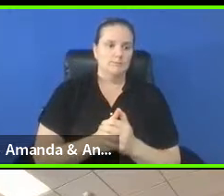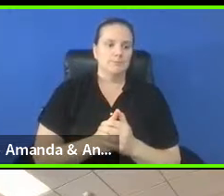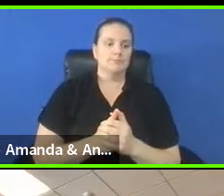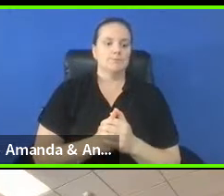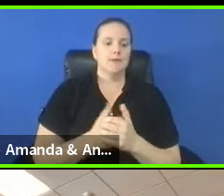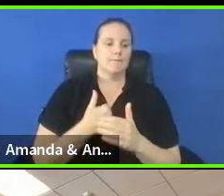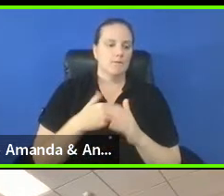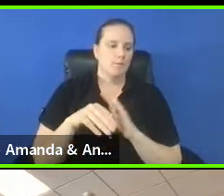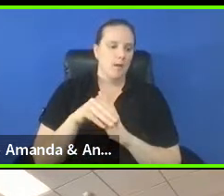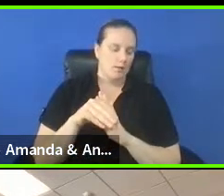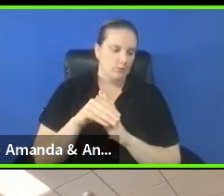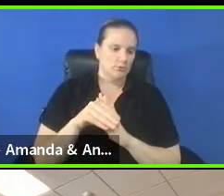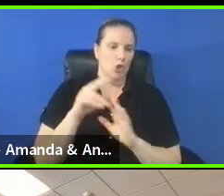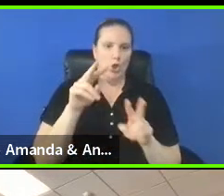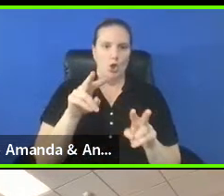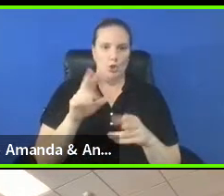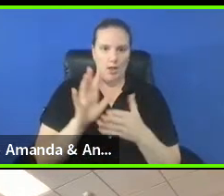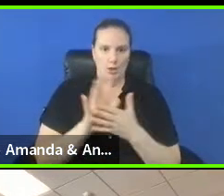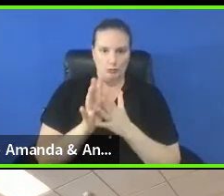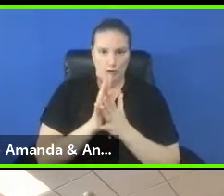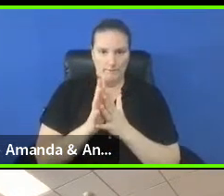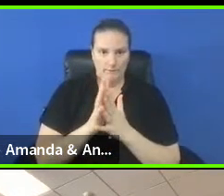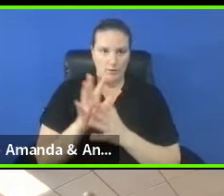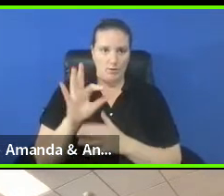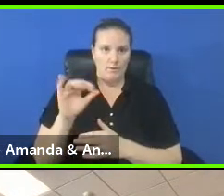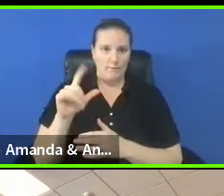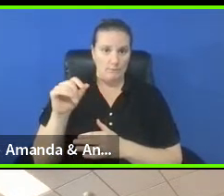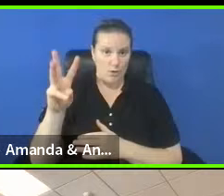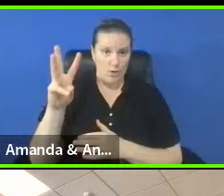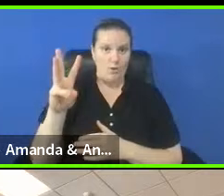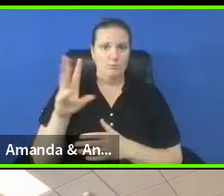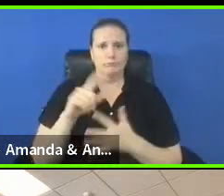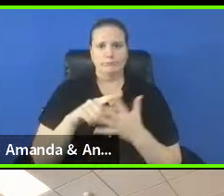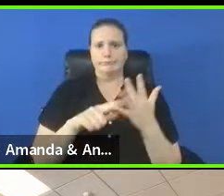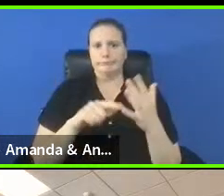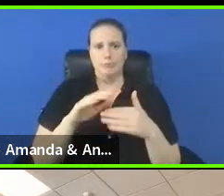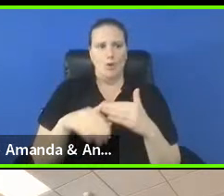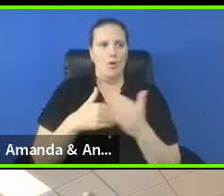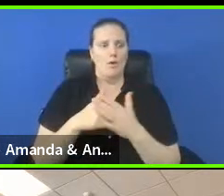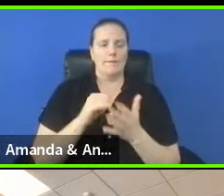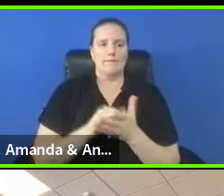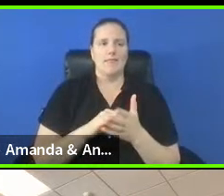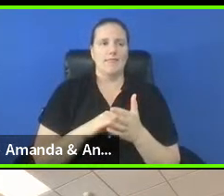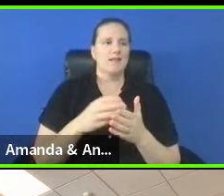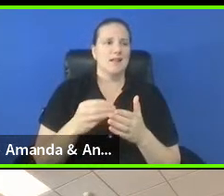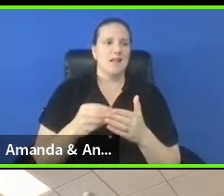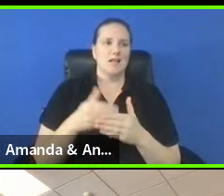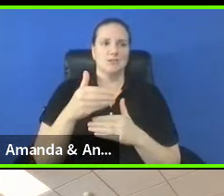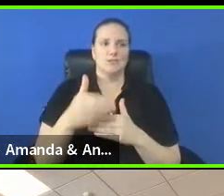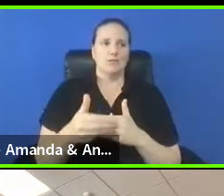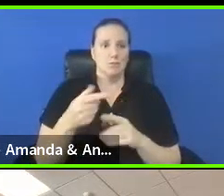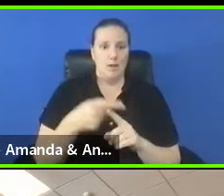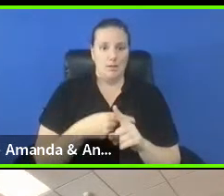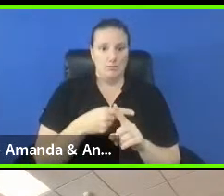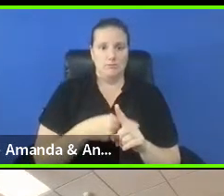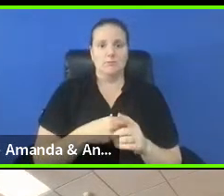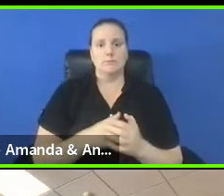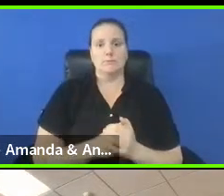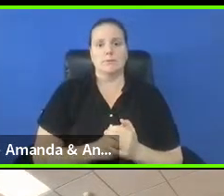models and looking at traffic flows and all of those things over the next few months. And